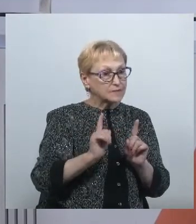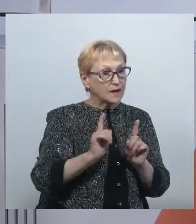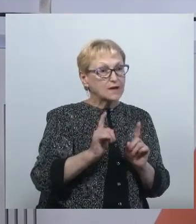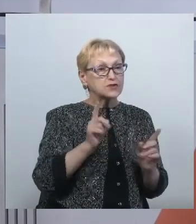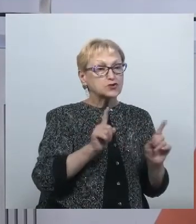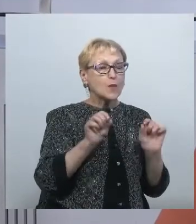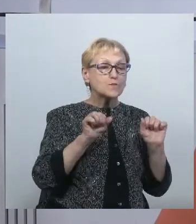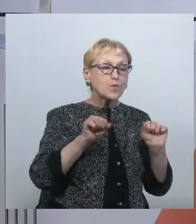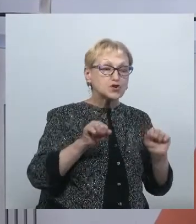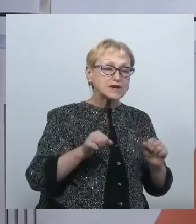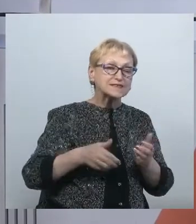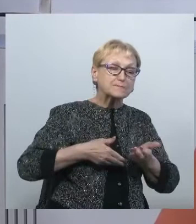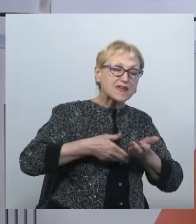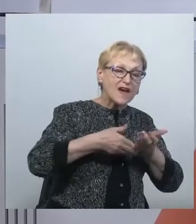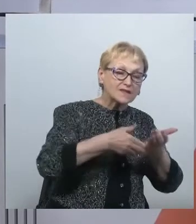can